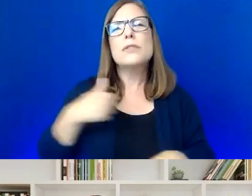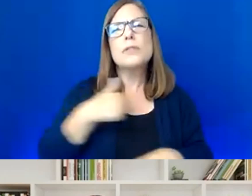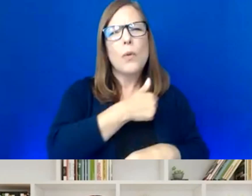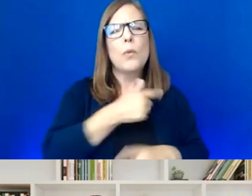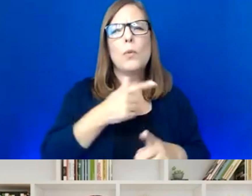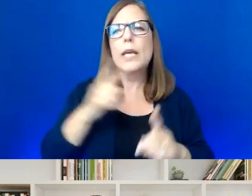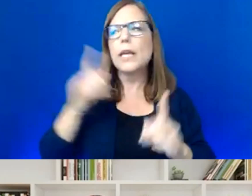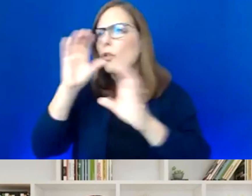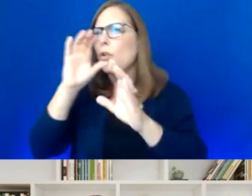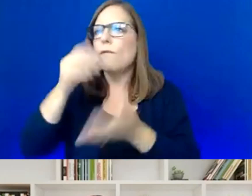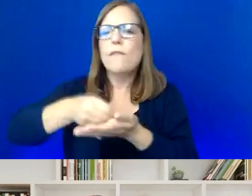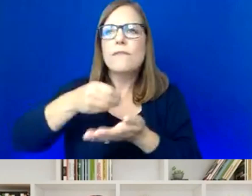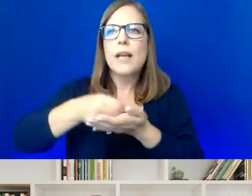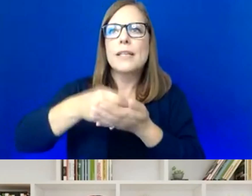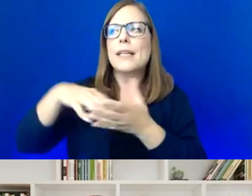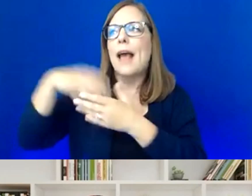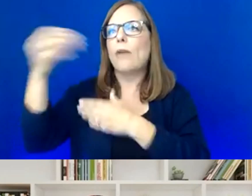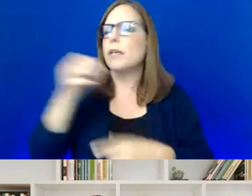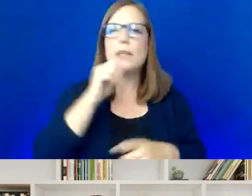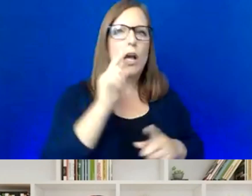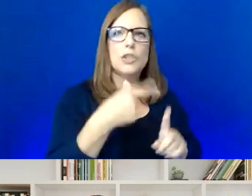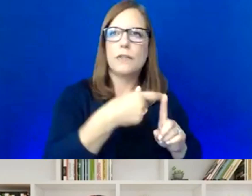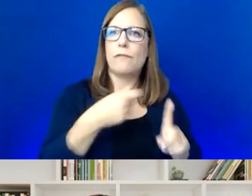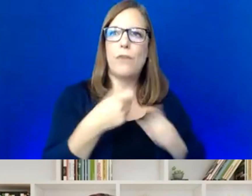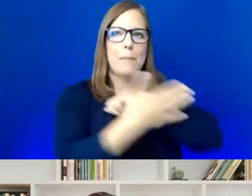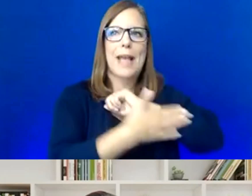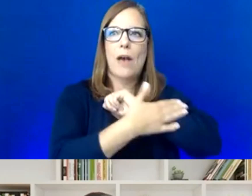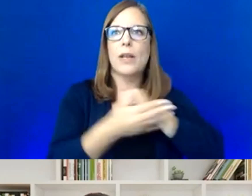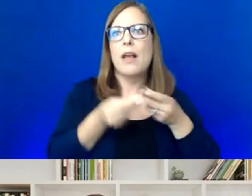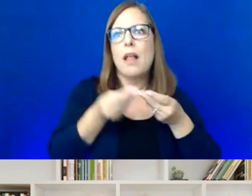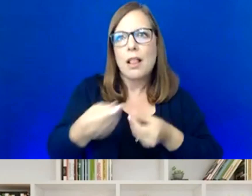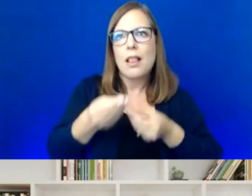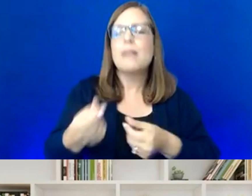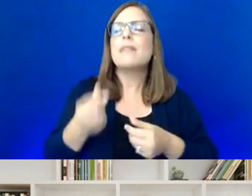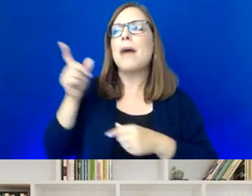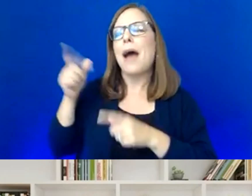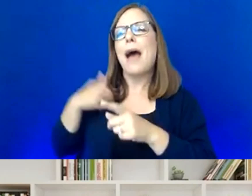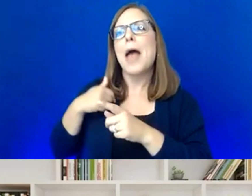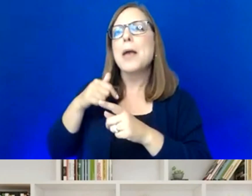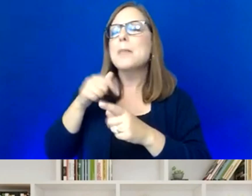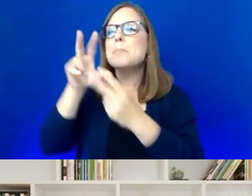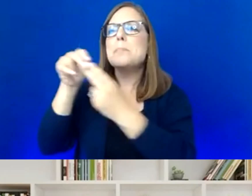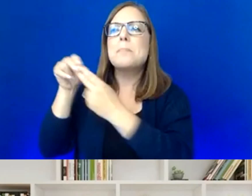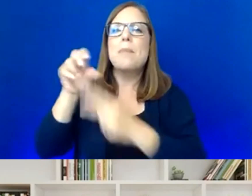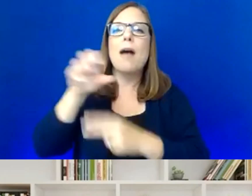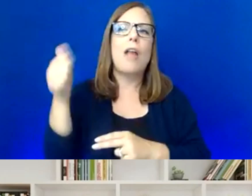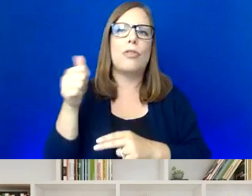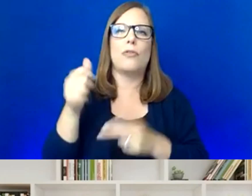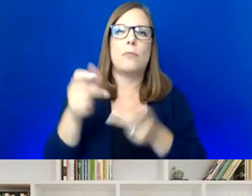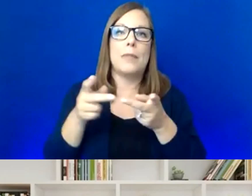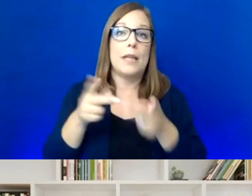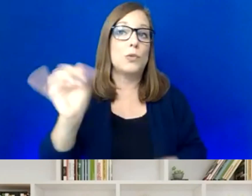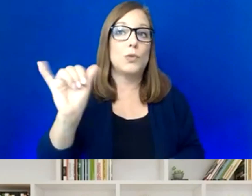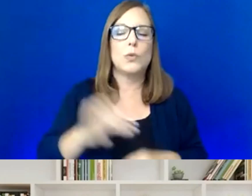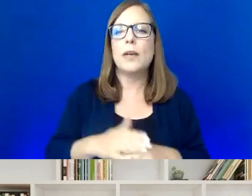a given that the county is necessarily going to always come up with the additional money that I need. My CEO's